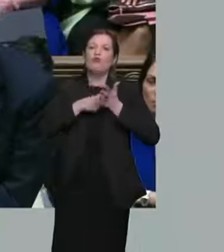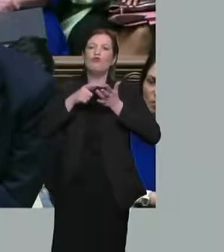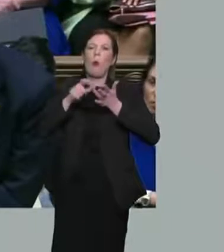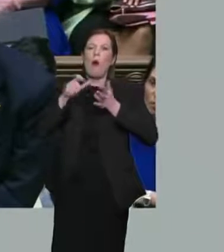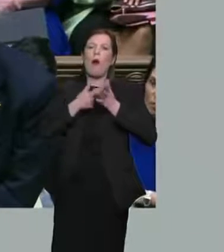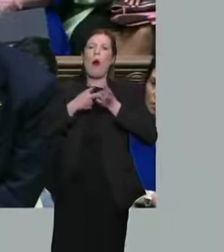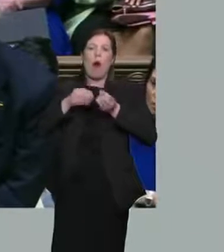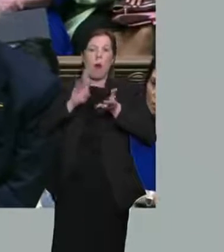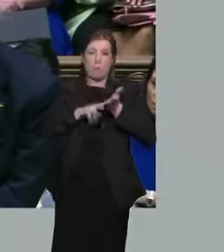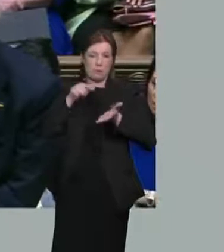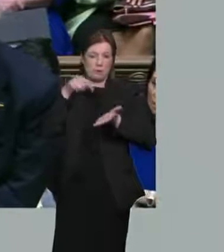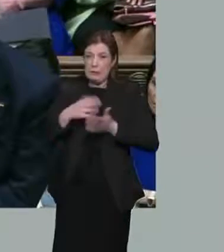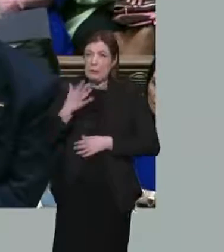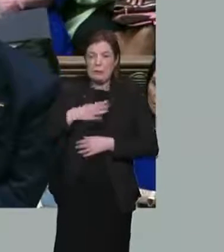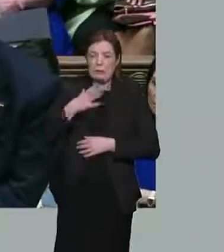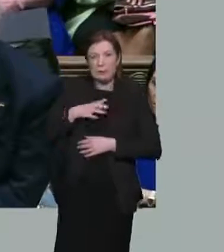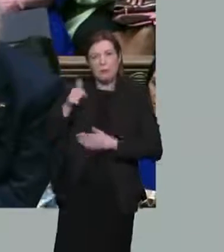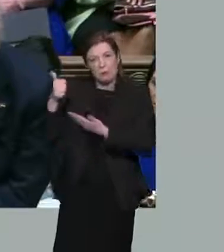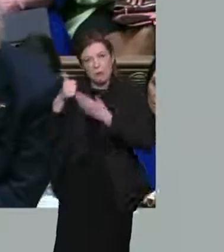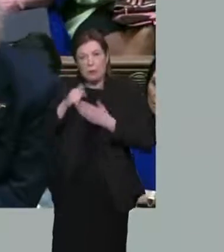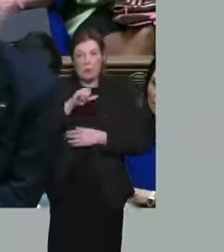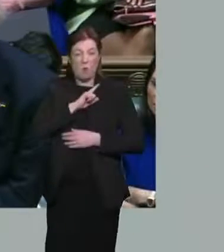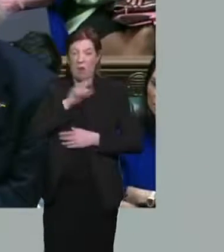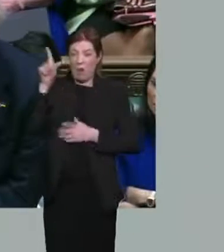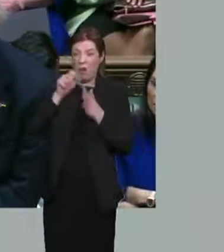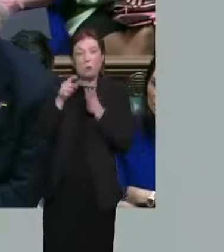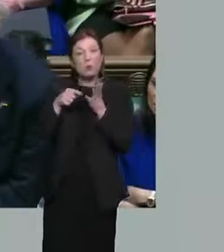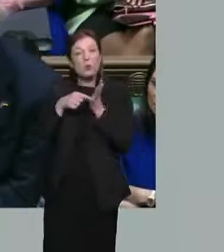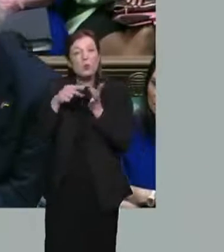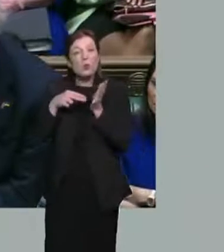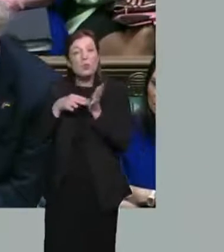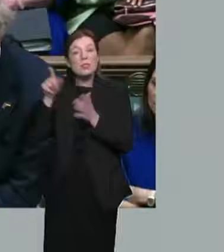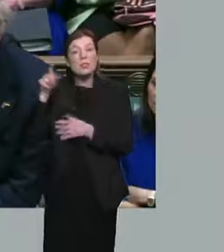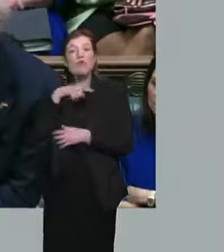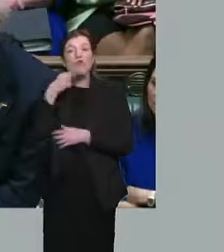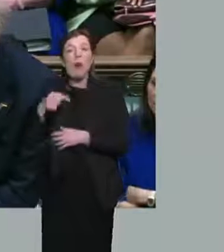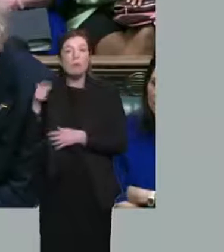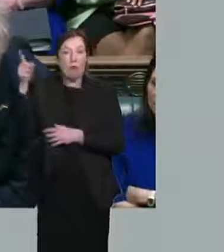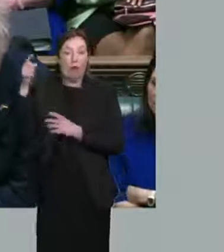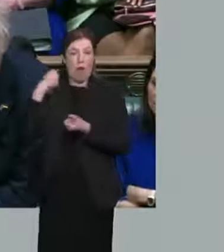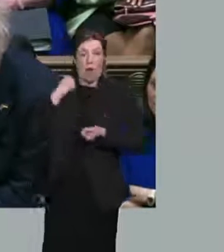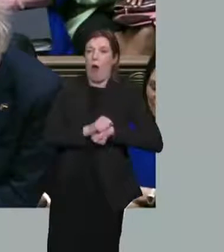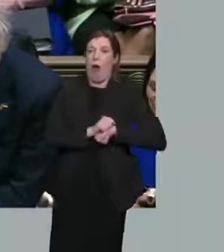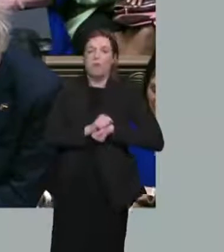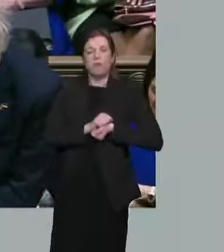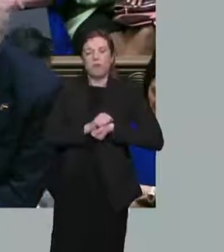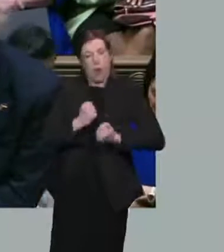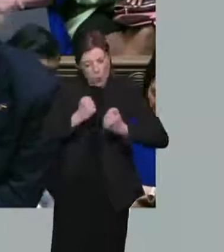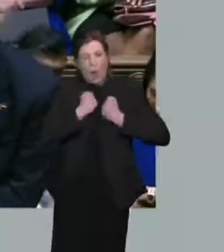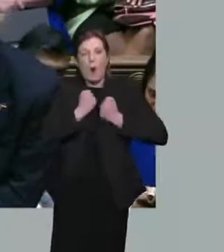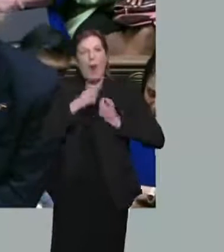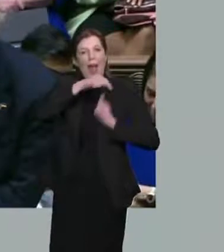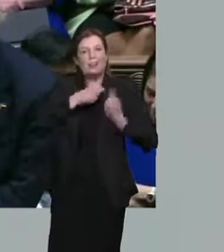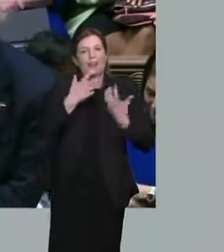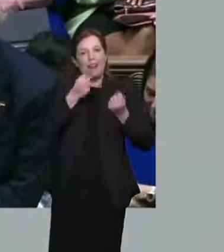for transition and avoid us being blackmailed by Putin's Russia. And on his point about the